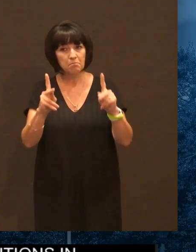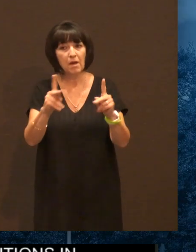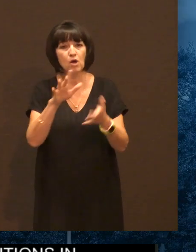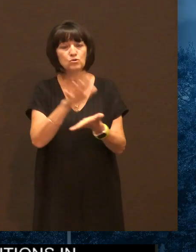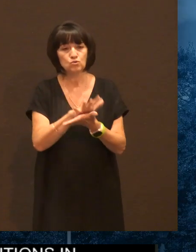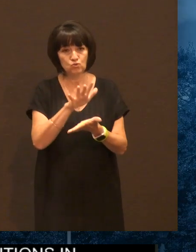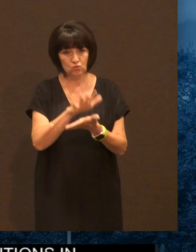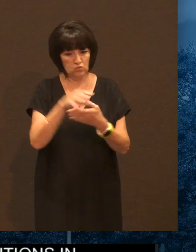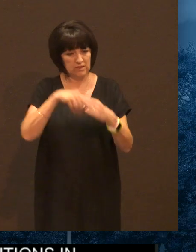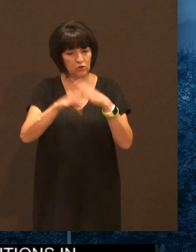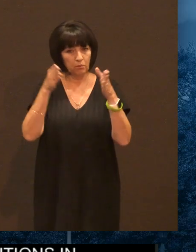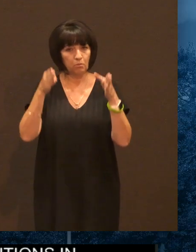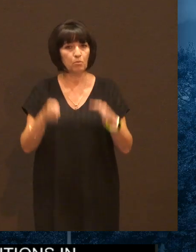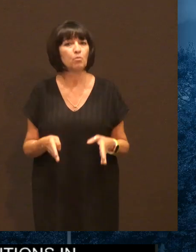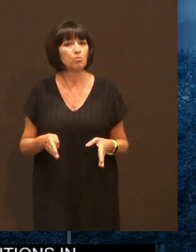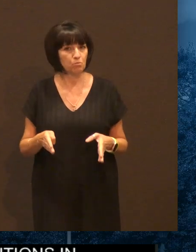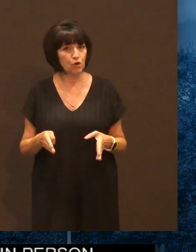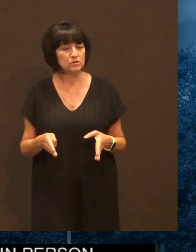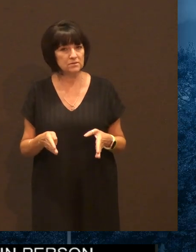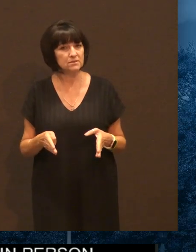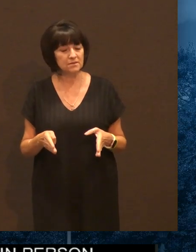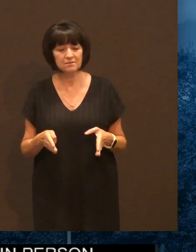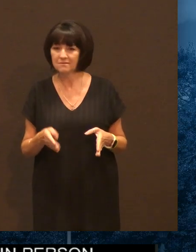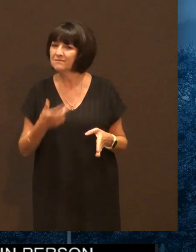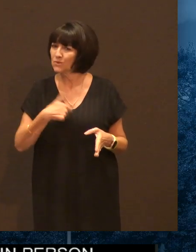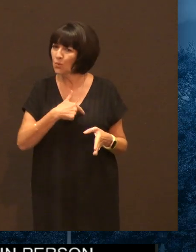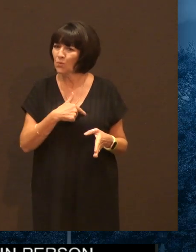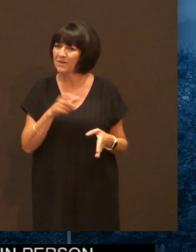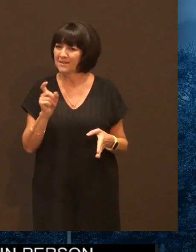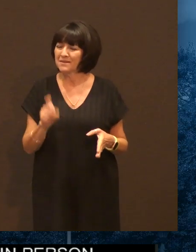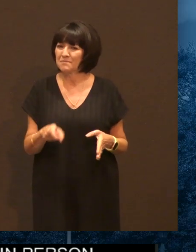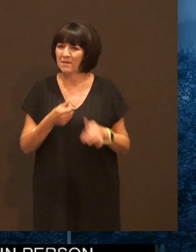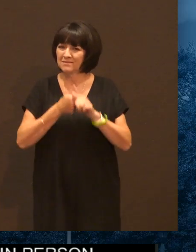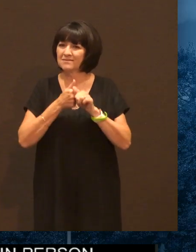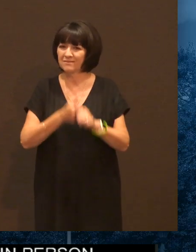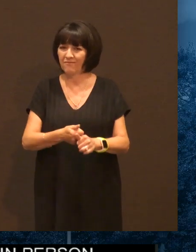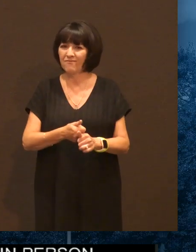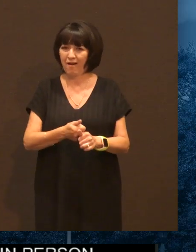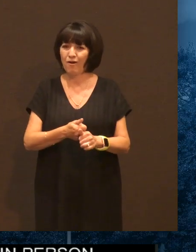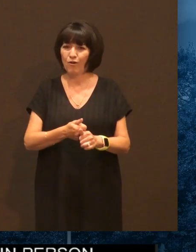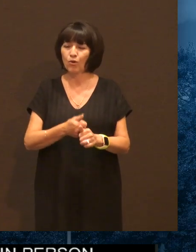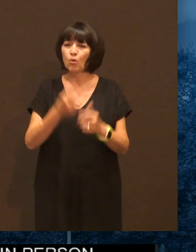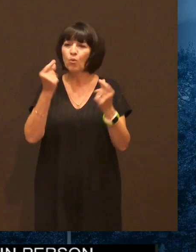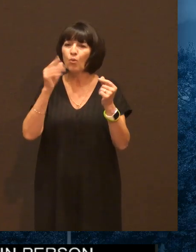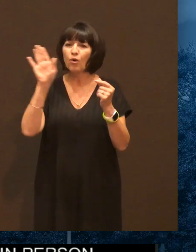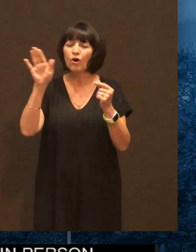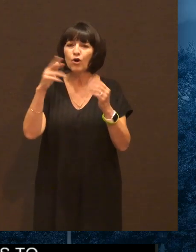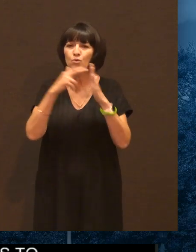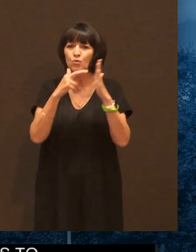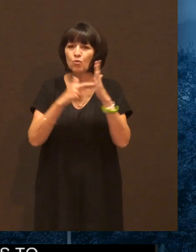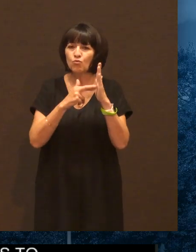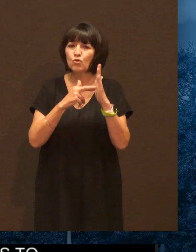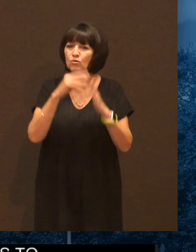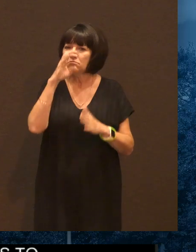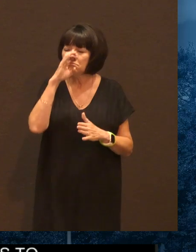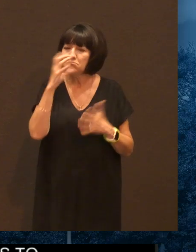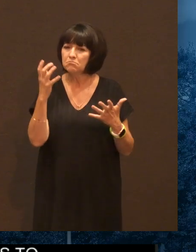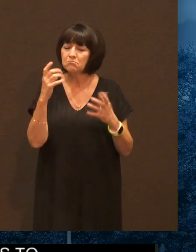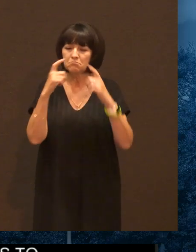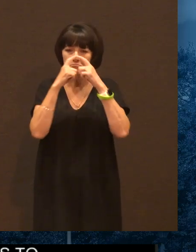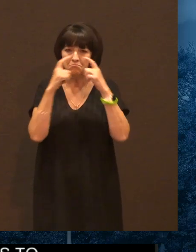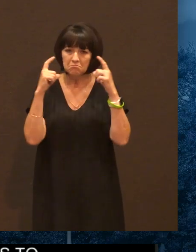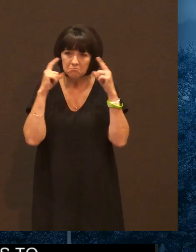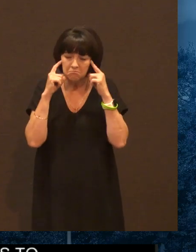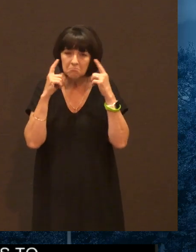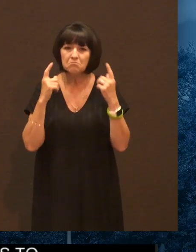better motivation for us to follow the guidance and restrictions, to limit our exposure in public to large gatherings, to wear